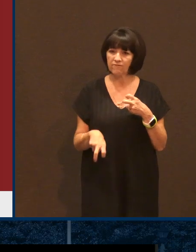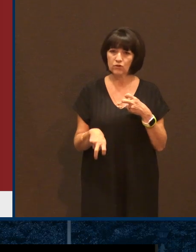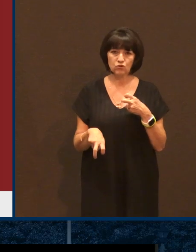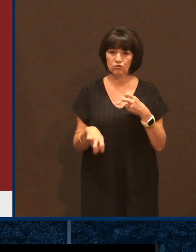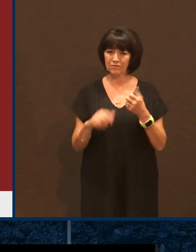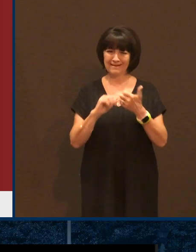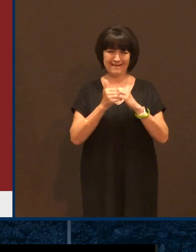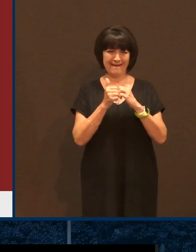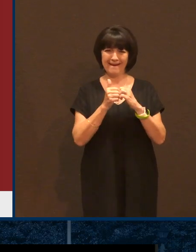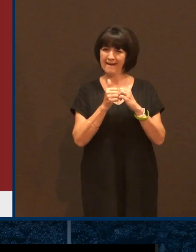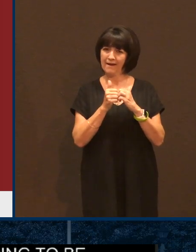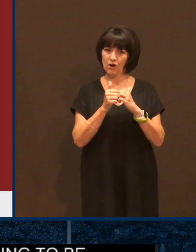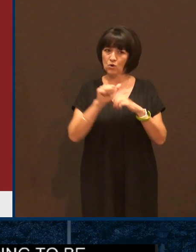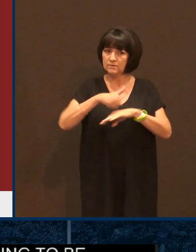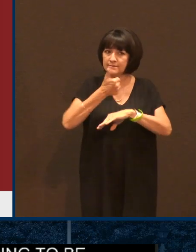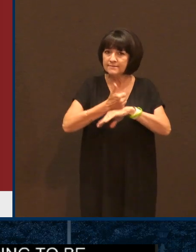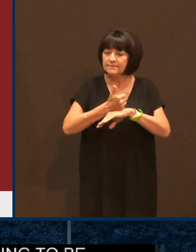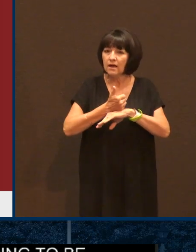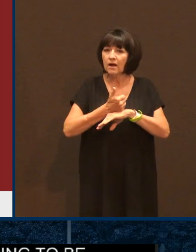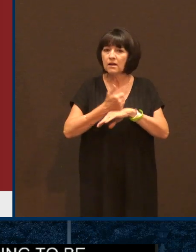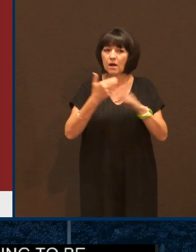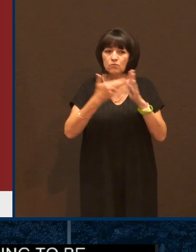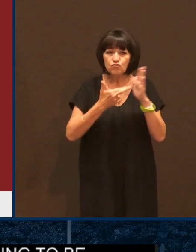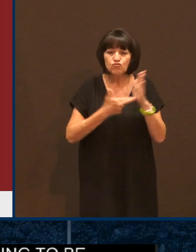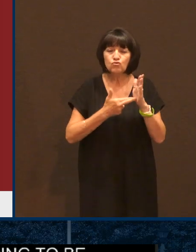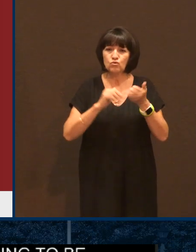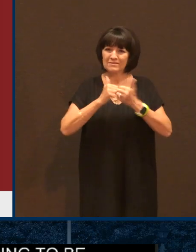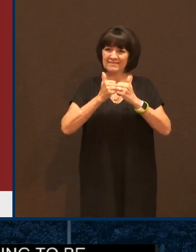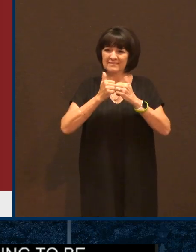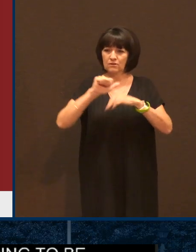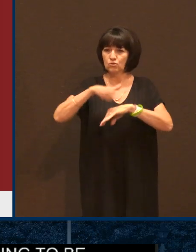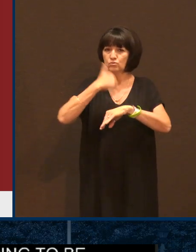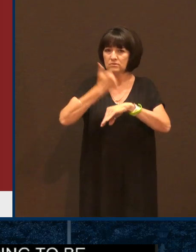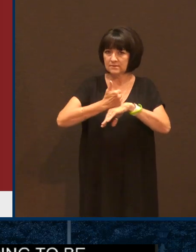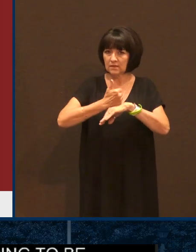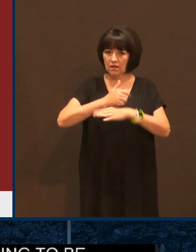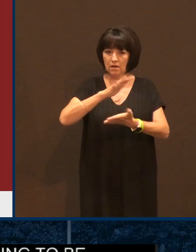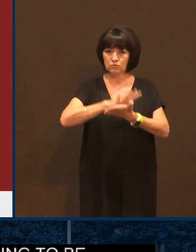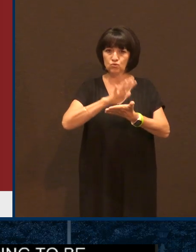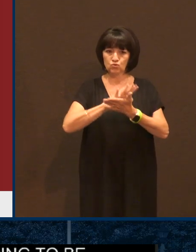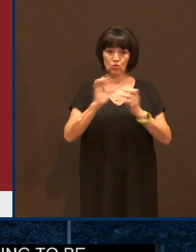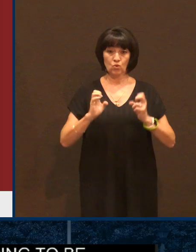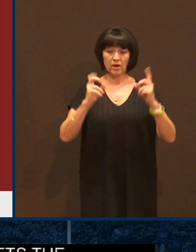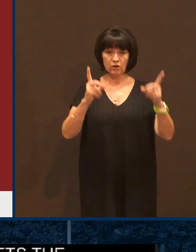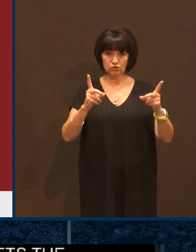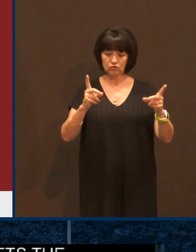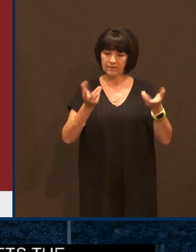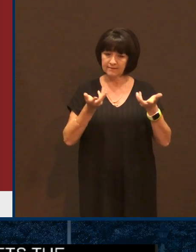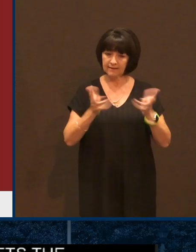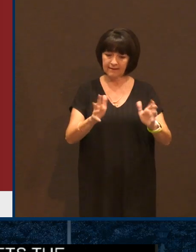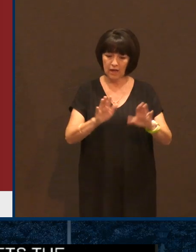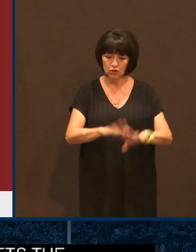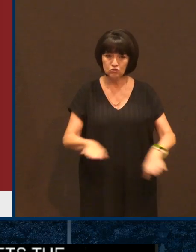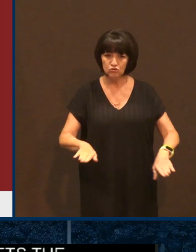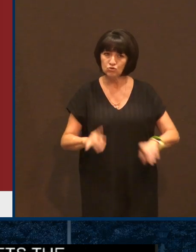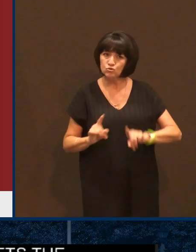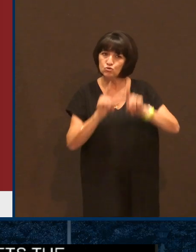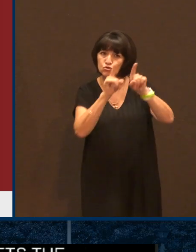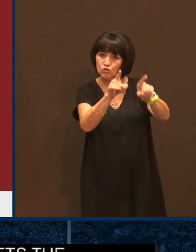safe and that gets the educational instruction that our school children need